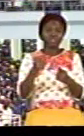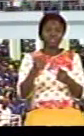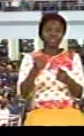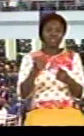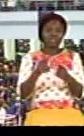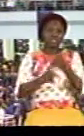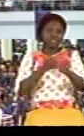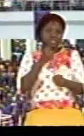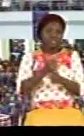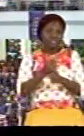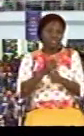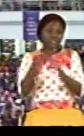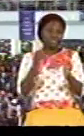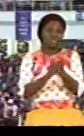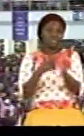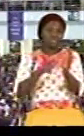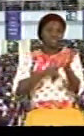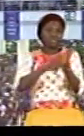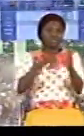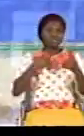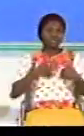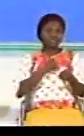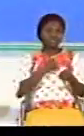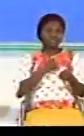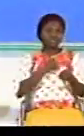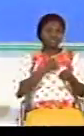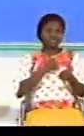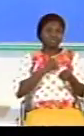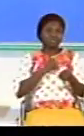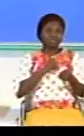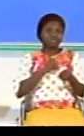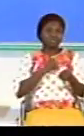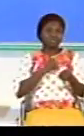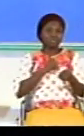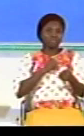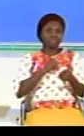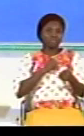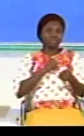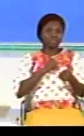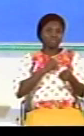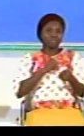cankerworm and the caterpillar and the palmer worm, my great army, which I